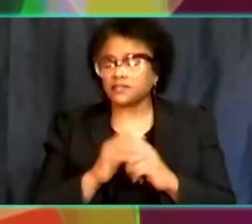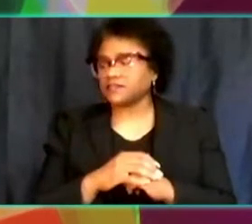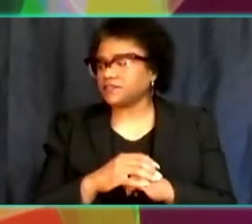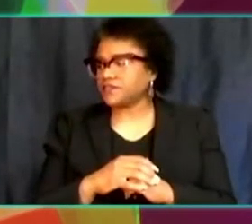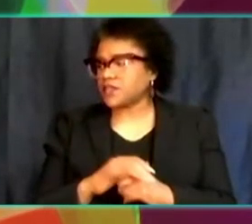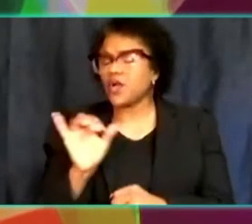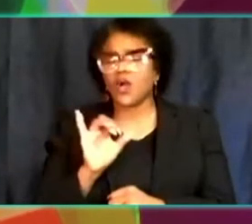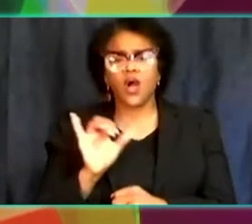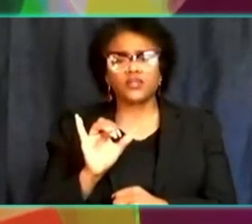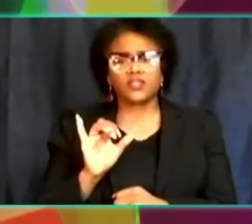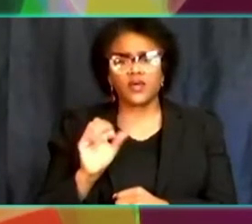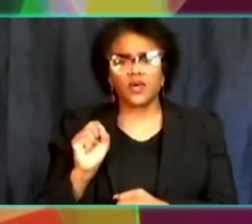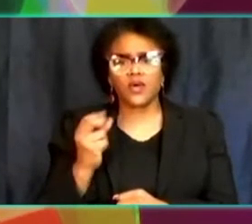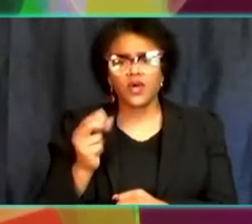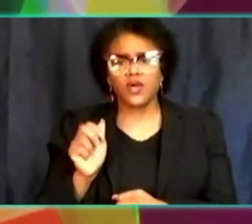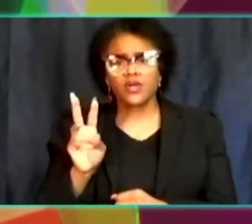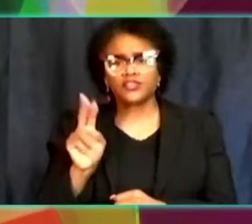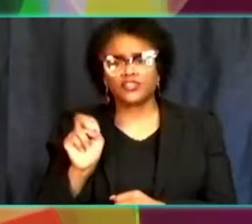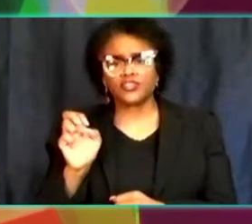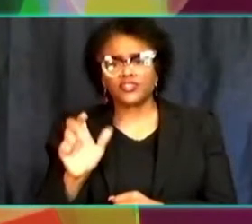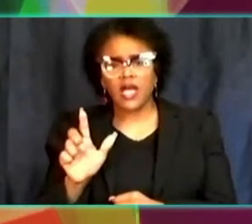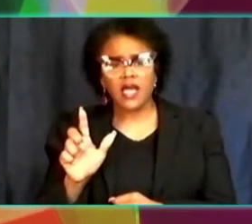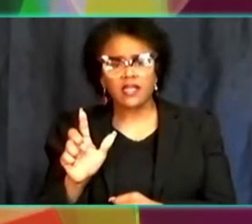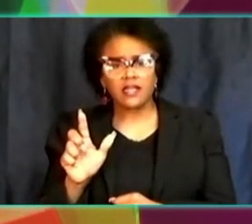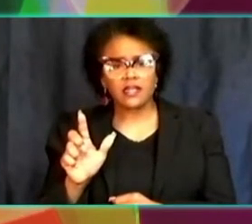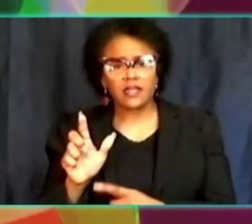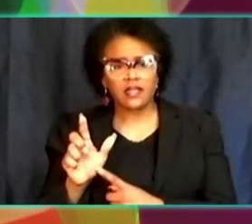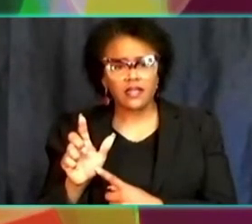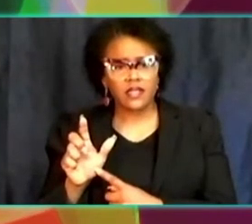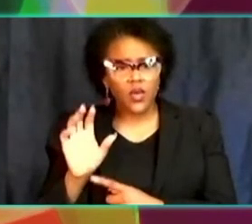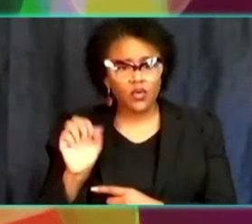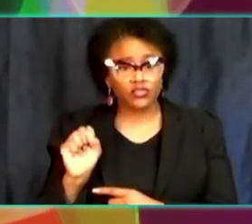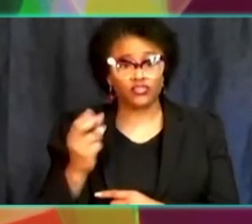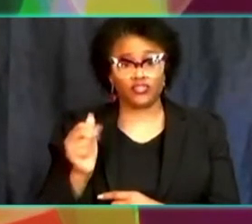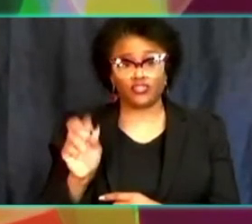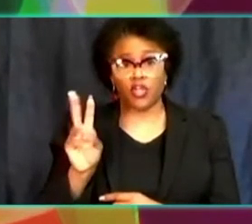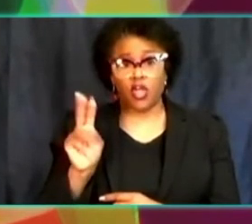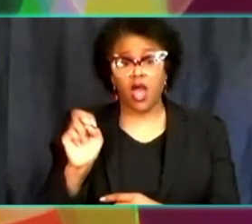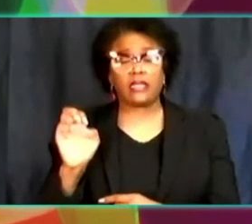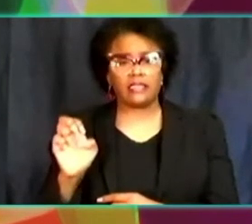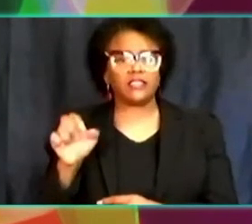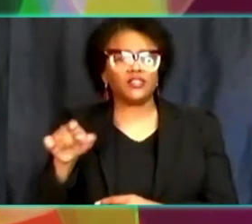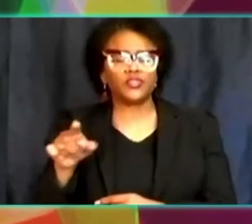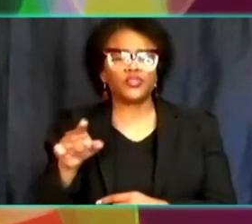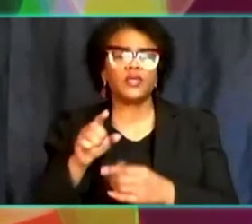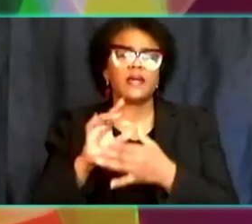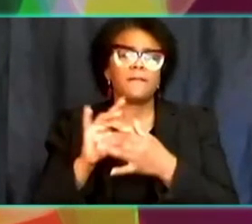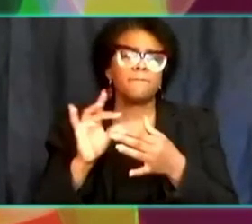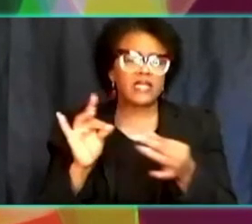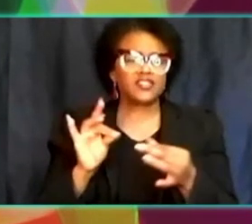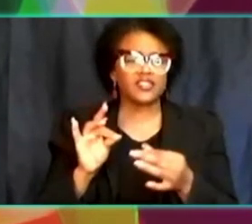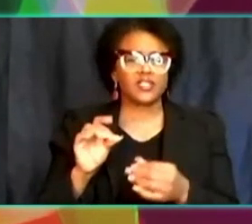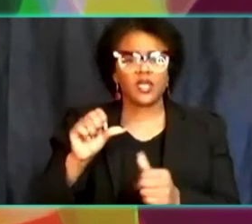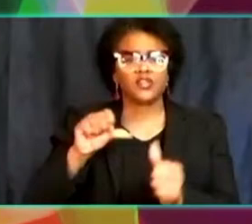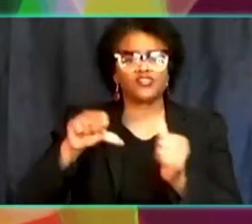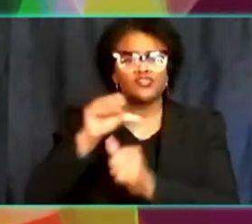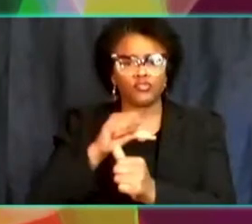with Shawnee, you made a point that the social economic factor into Black girl characters,